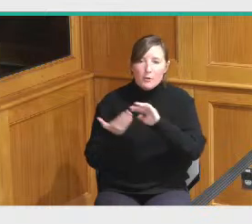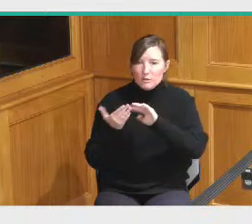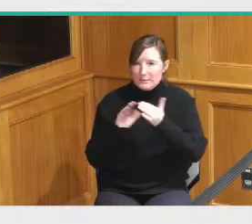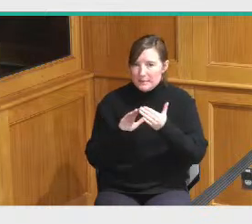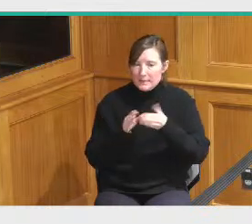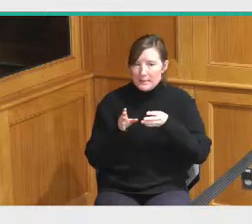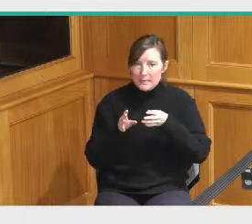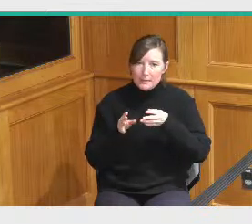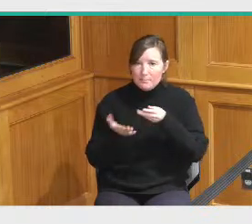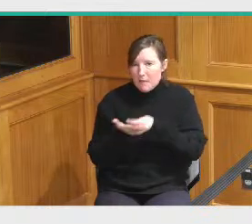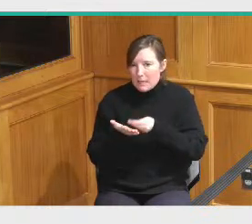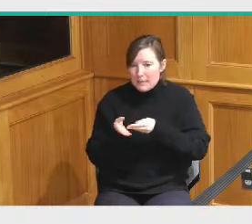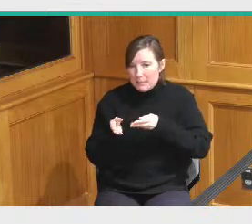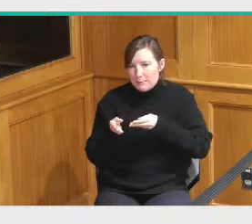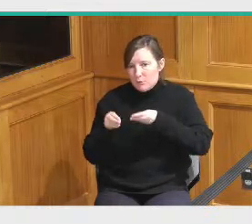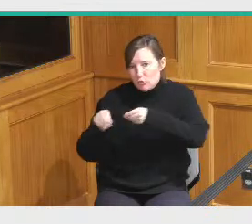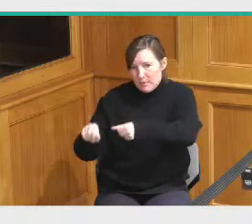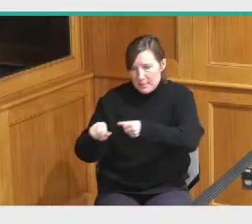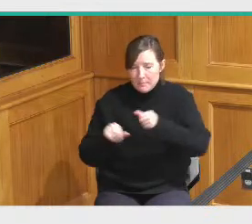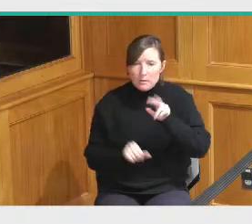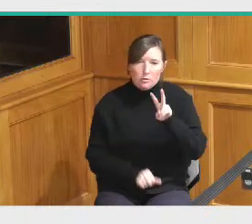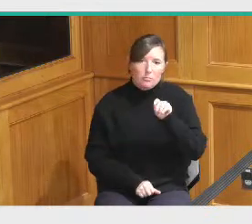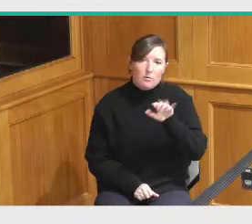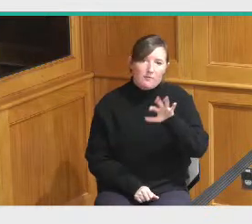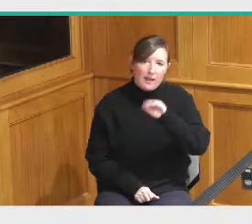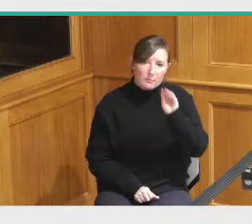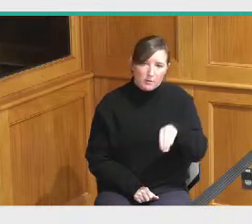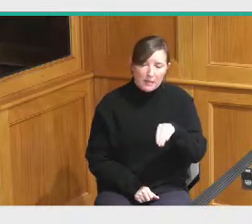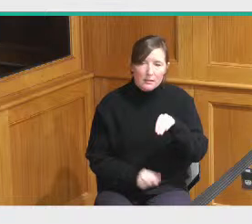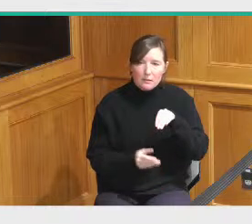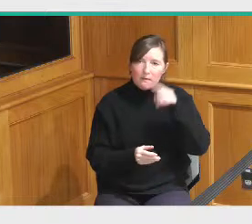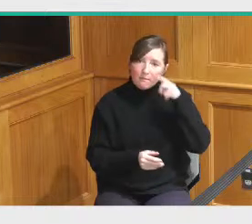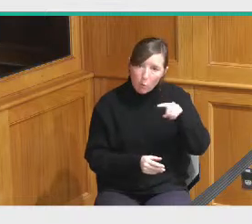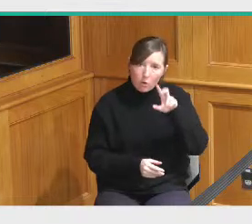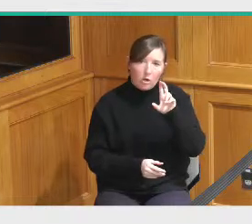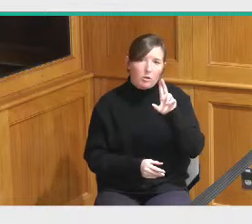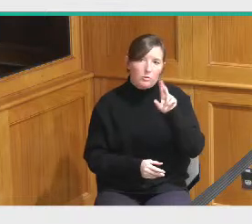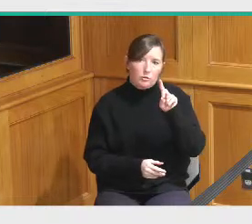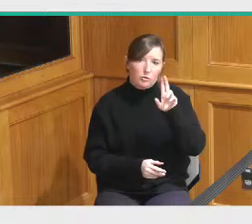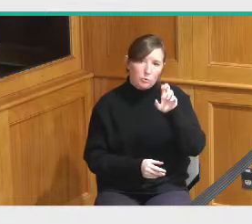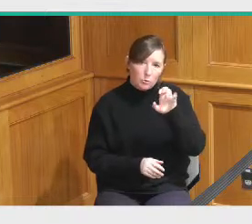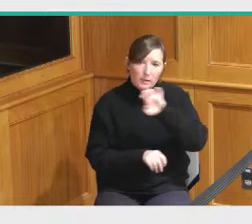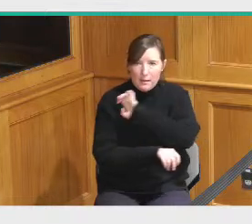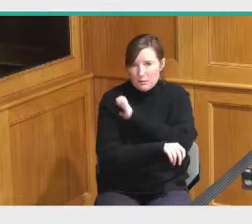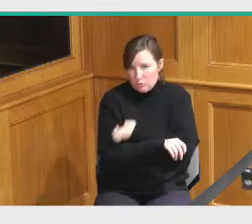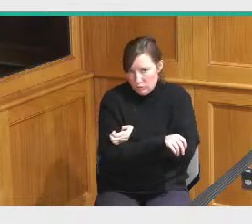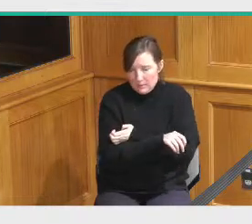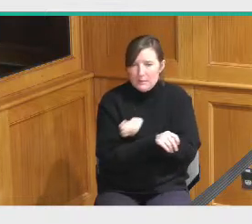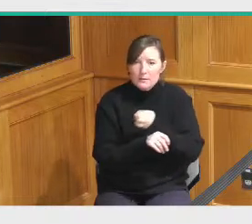is 2.5%, which goes towards the Duke Energy Center debt service, FC Cincinnati infrastructure, as well